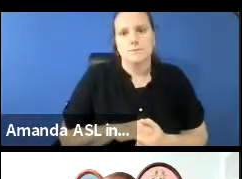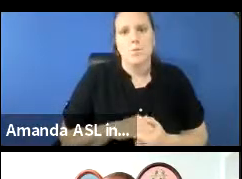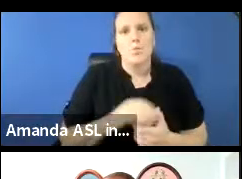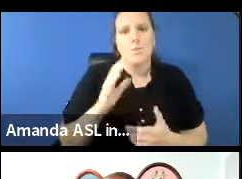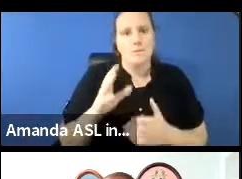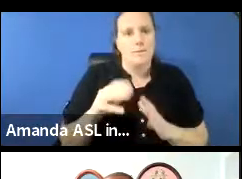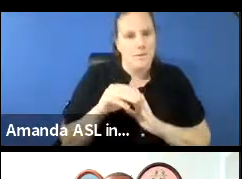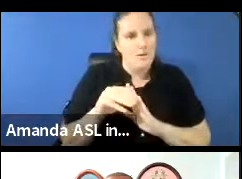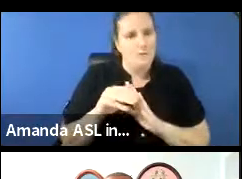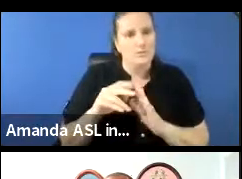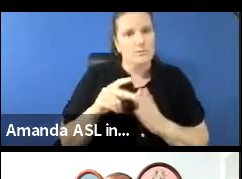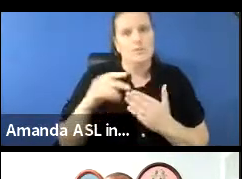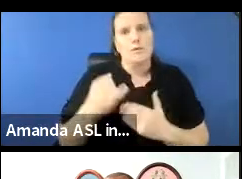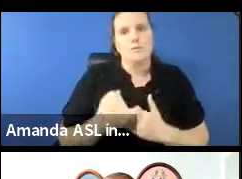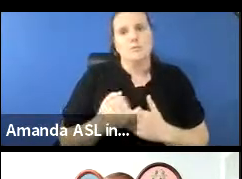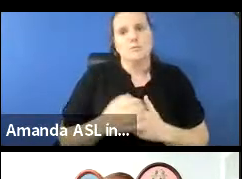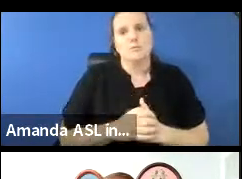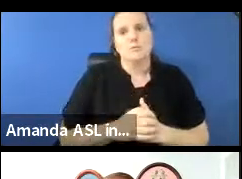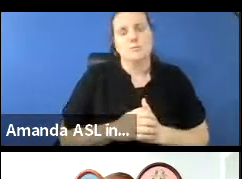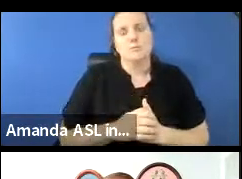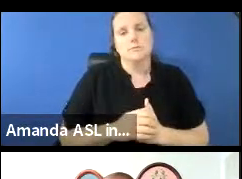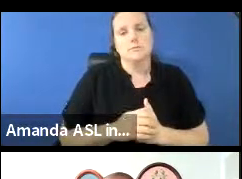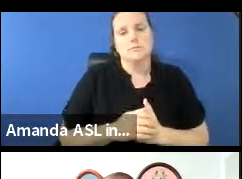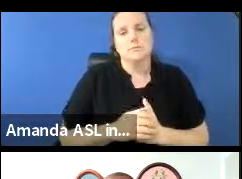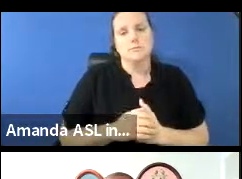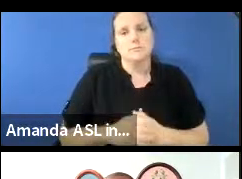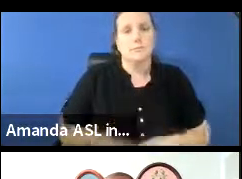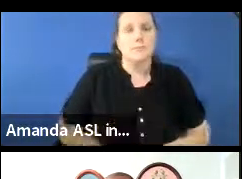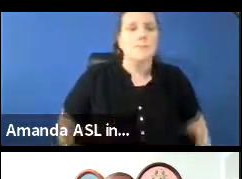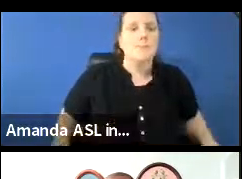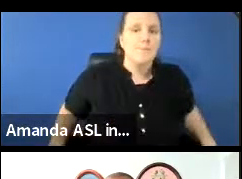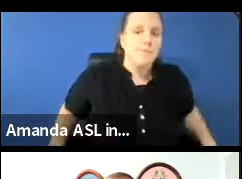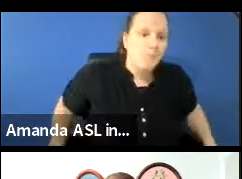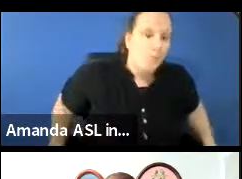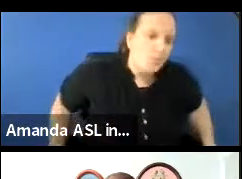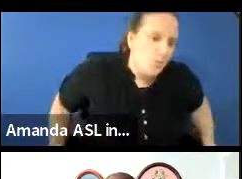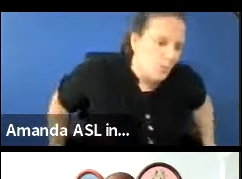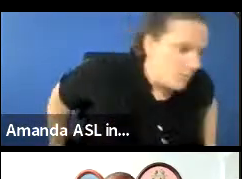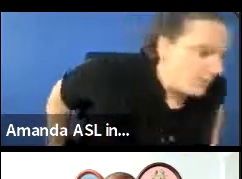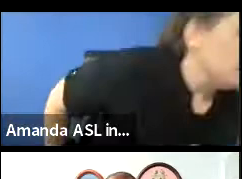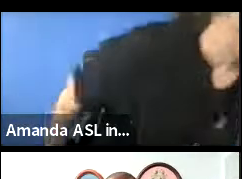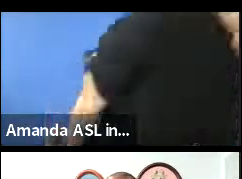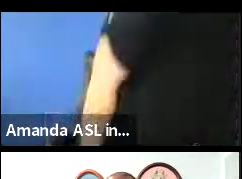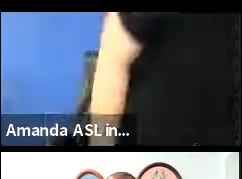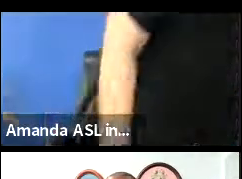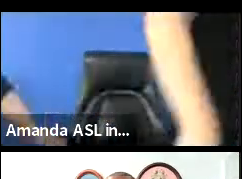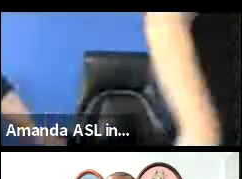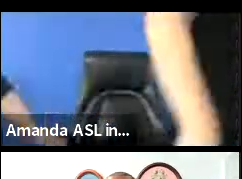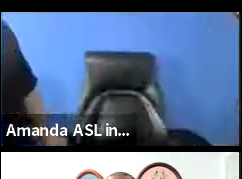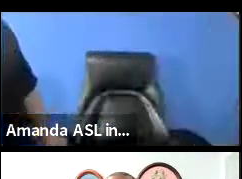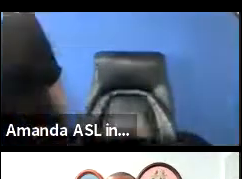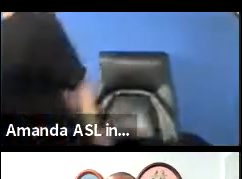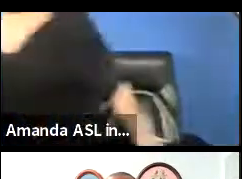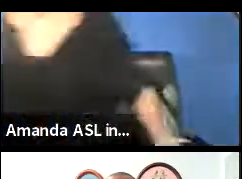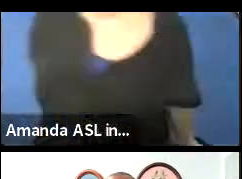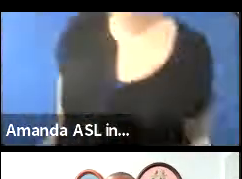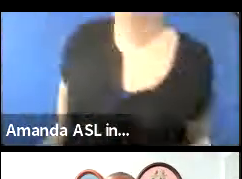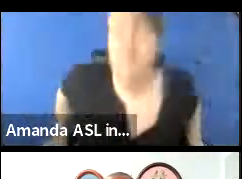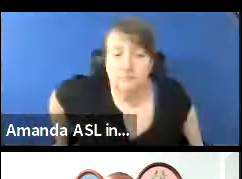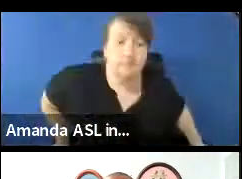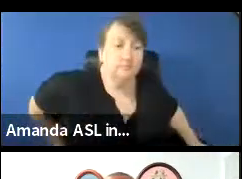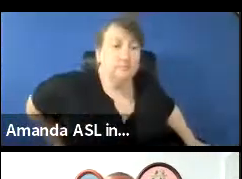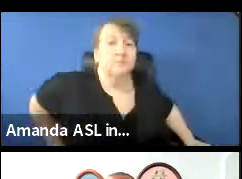model project. Once again, the Columbia is one of the most iconic rivers in the country, and